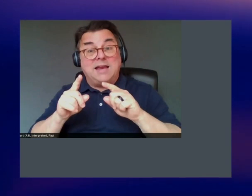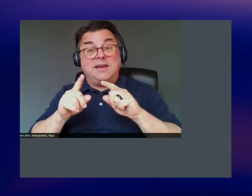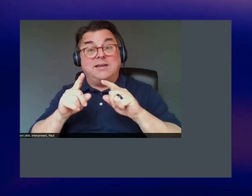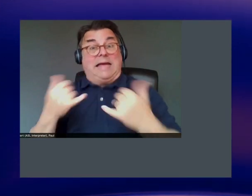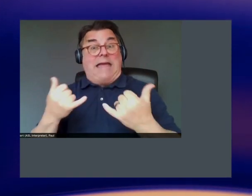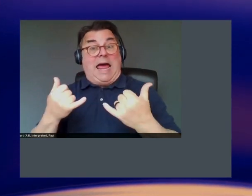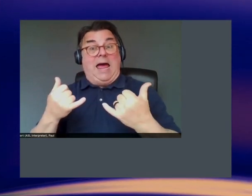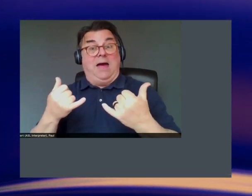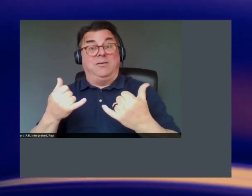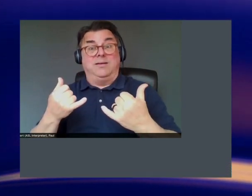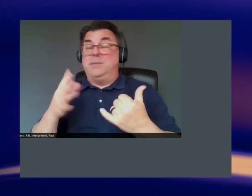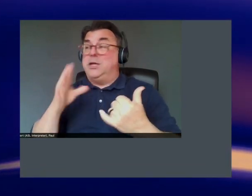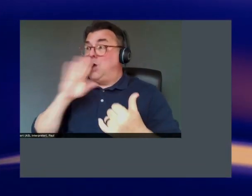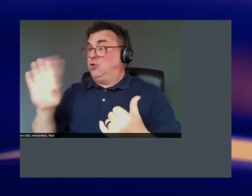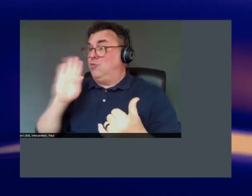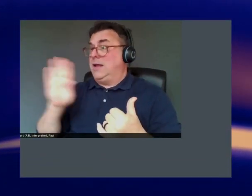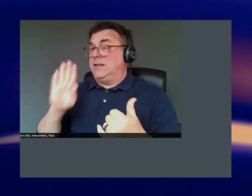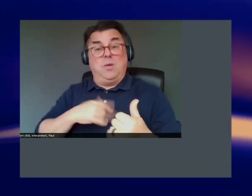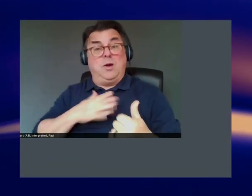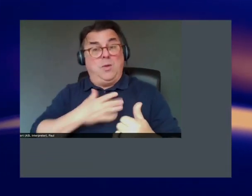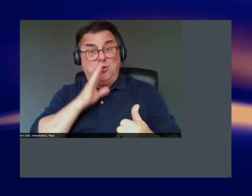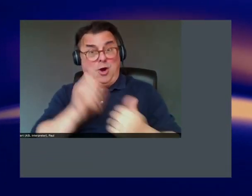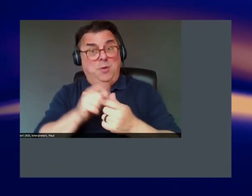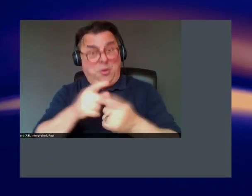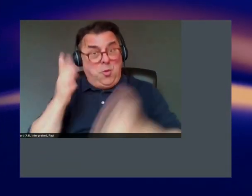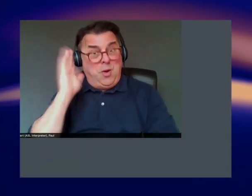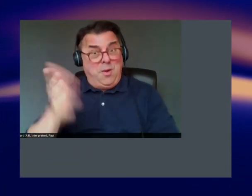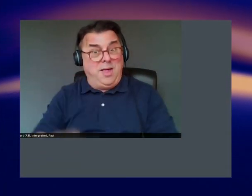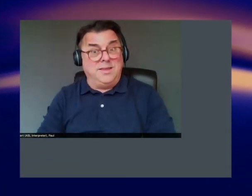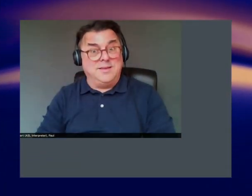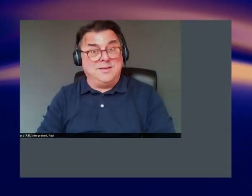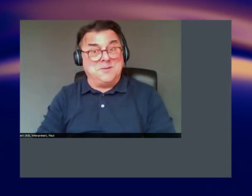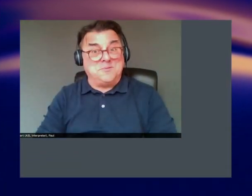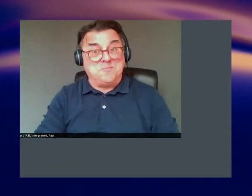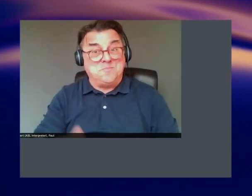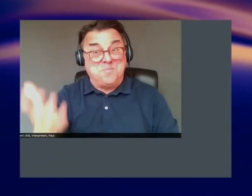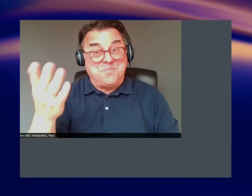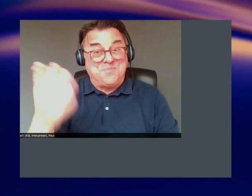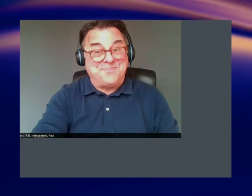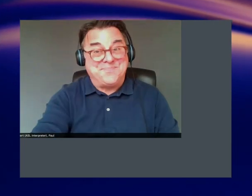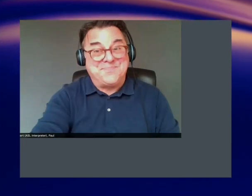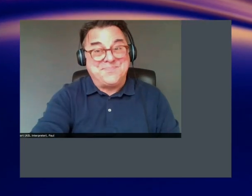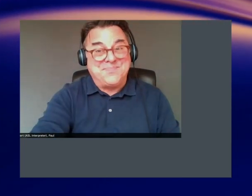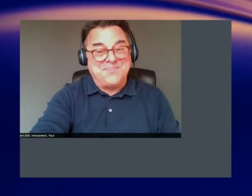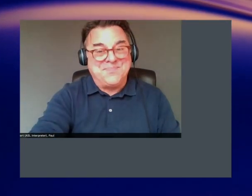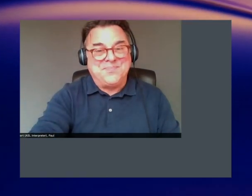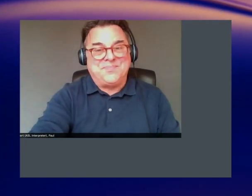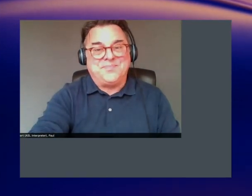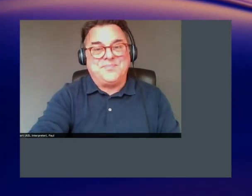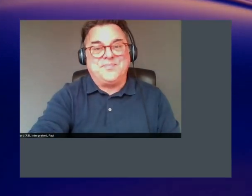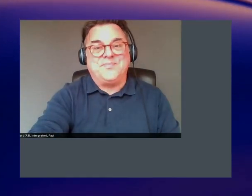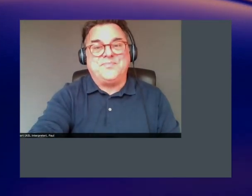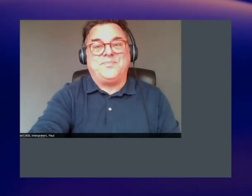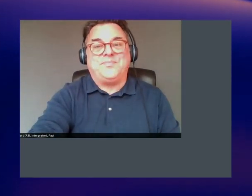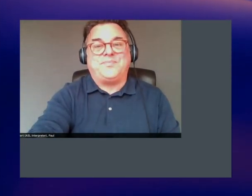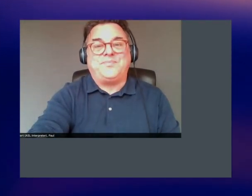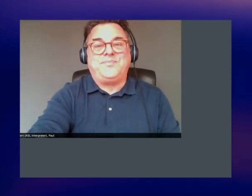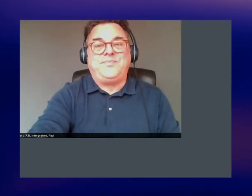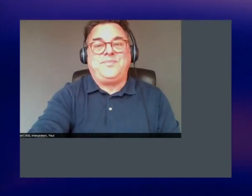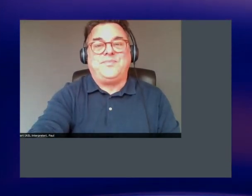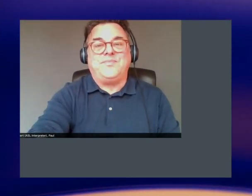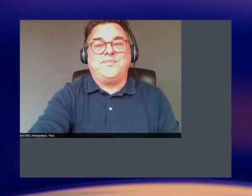in terms of not just services, but how do the services work together How to they build work a larger together, system. Architectures, Yeah. design,